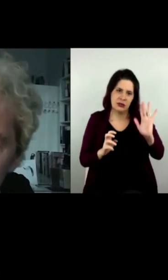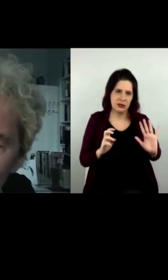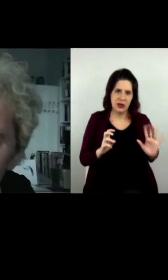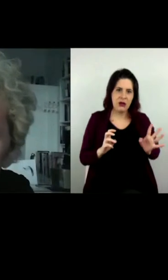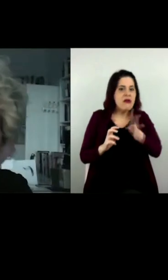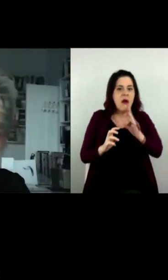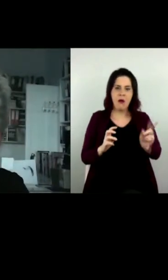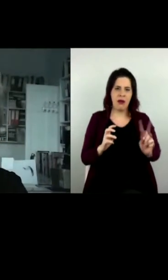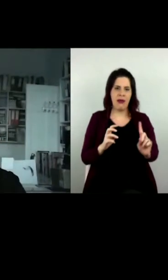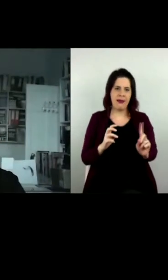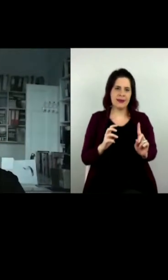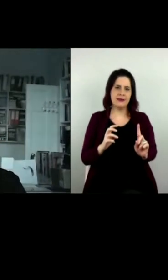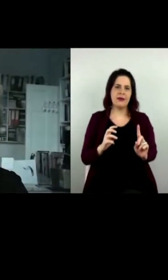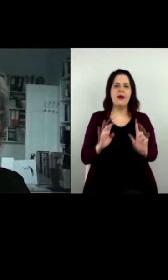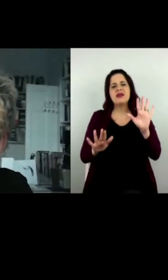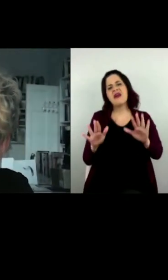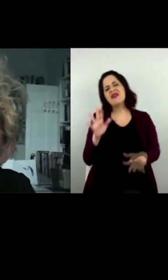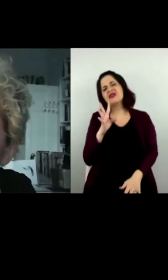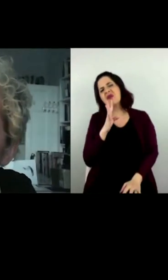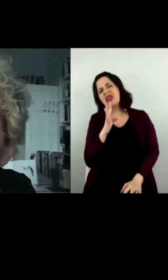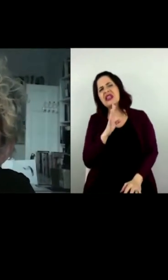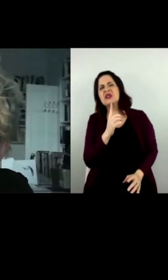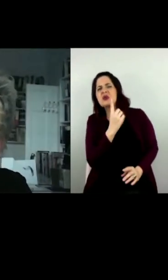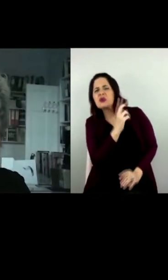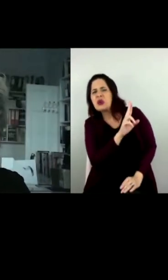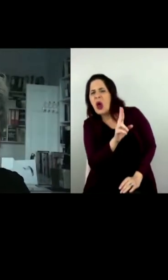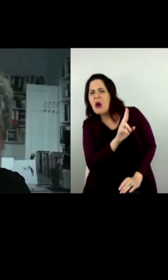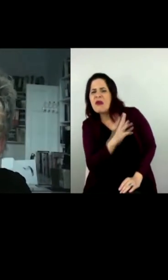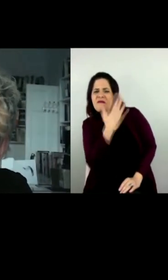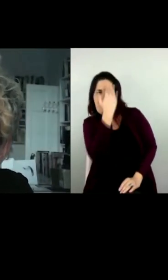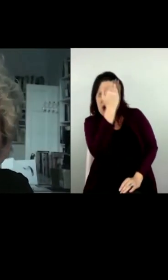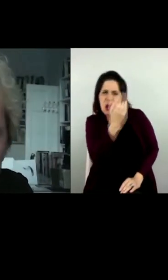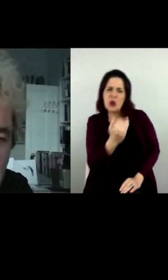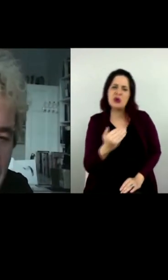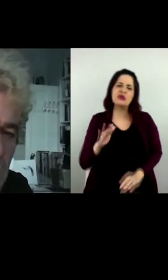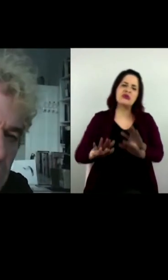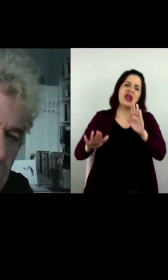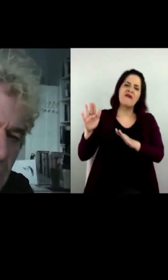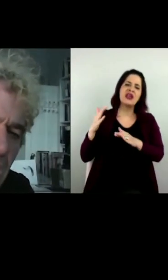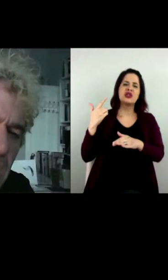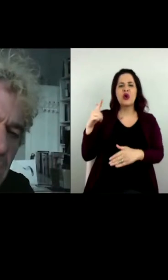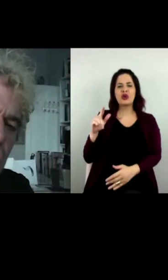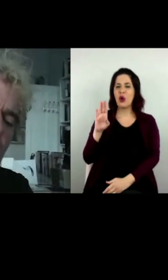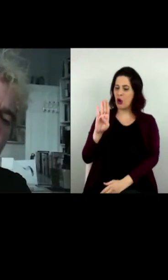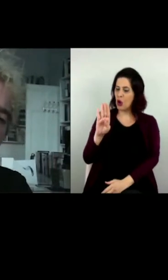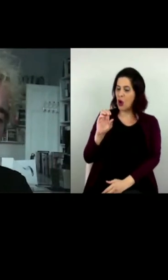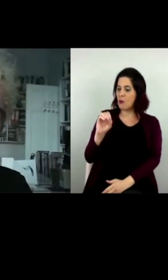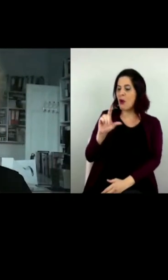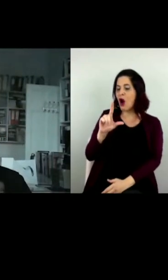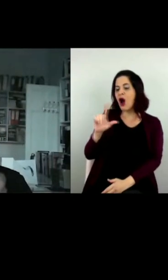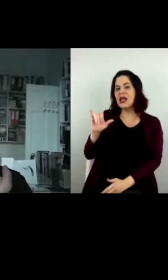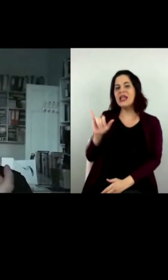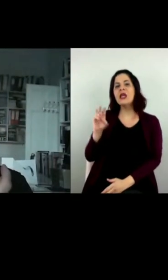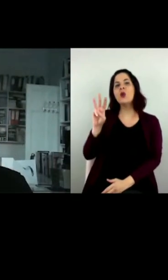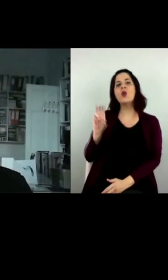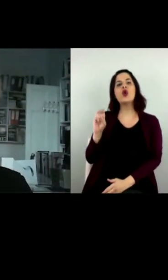know Satyajit Ray. Maybe they know, you know, one or two big Bollywood films, but that's it. And that has...